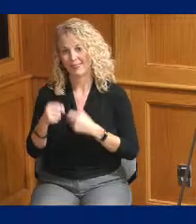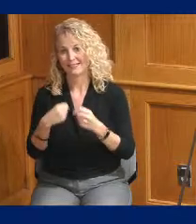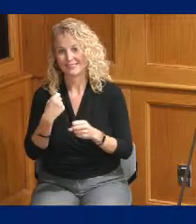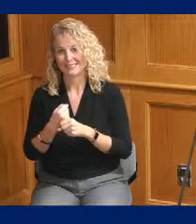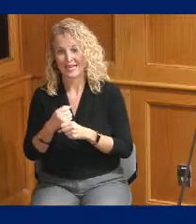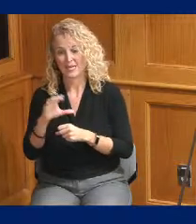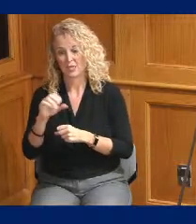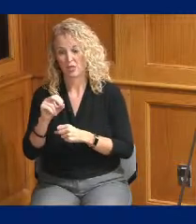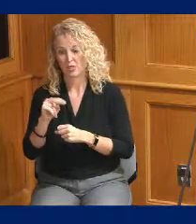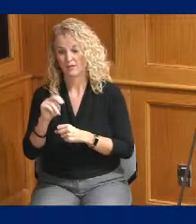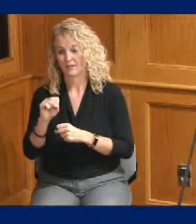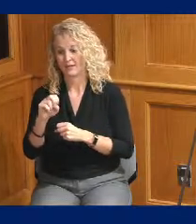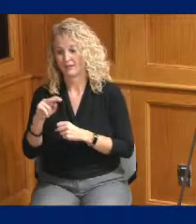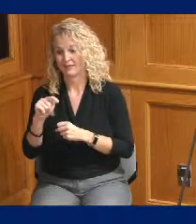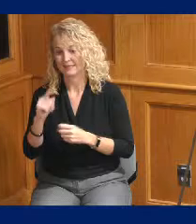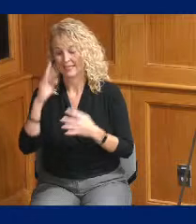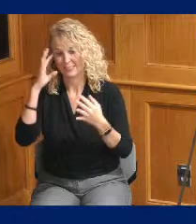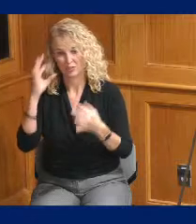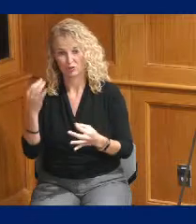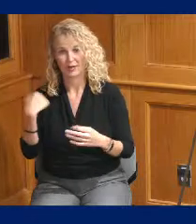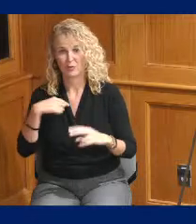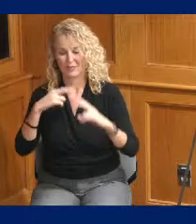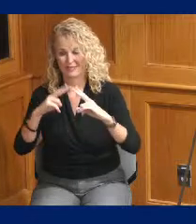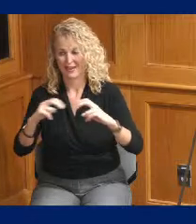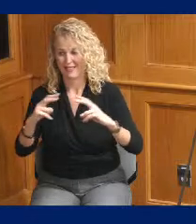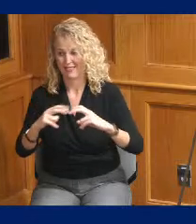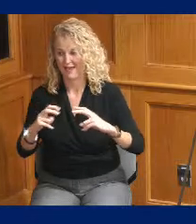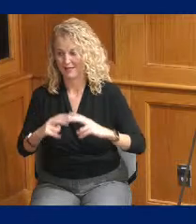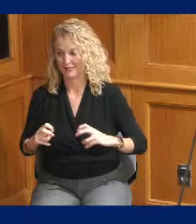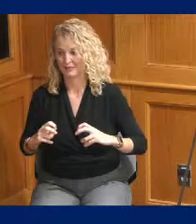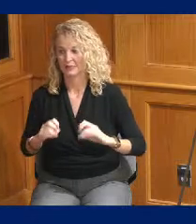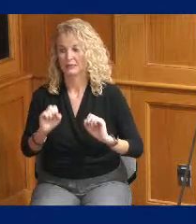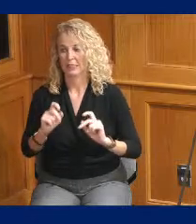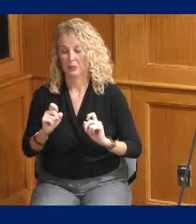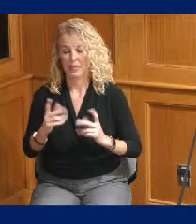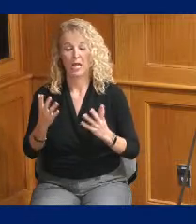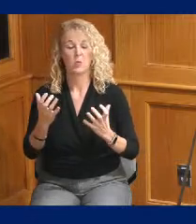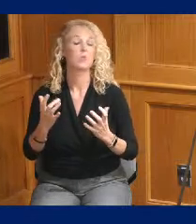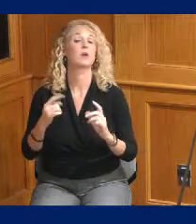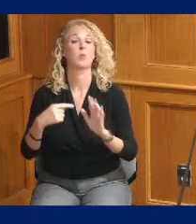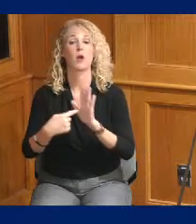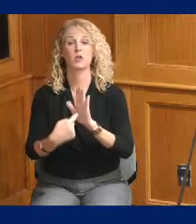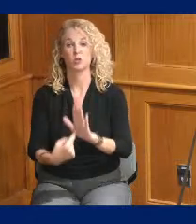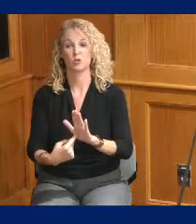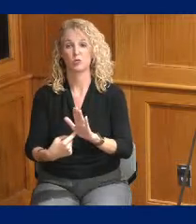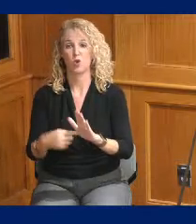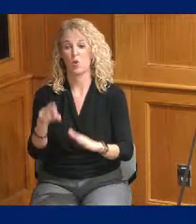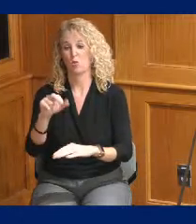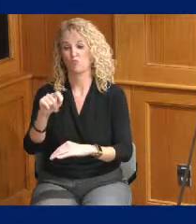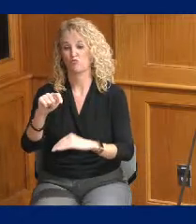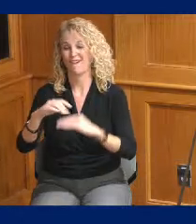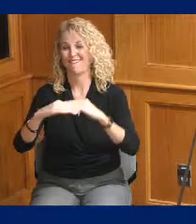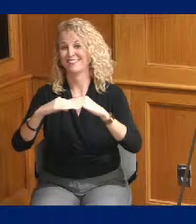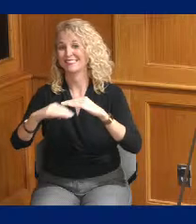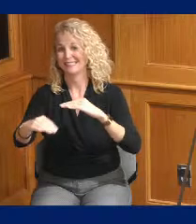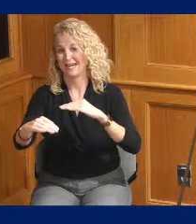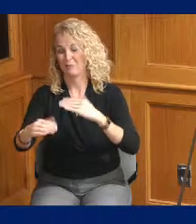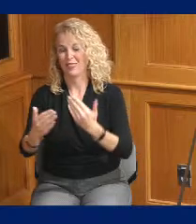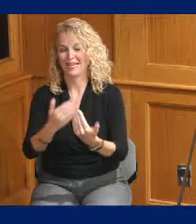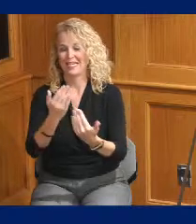consent decree, that's what we're looking at. We're trying to provide ratepayers with long-term rate stabilization and